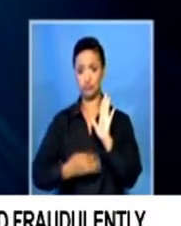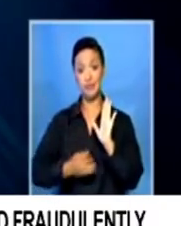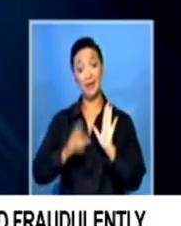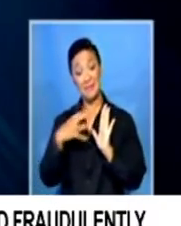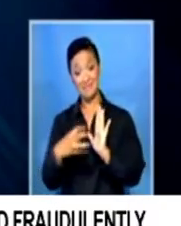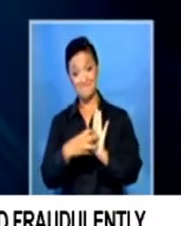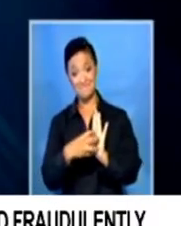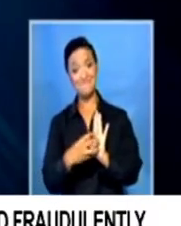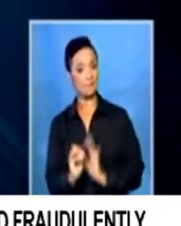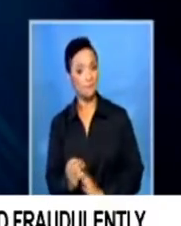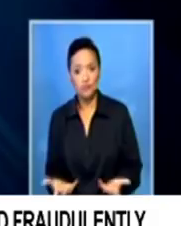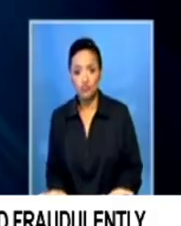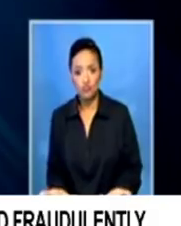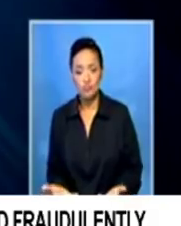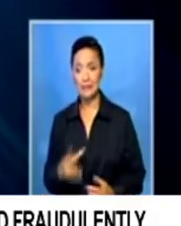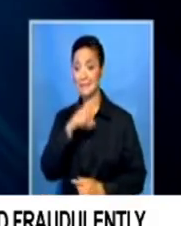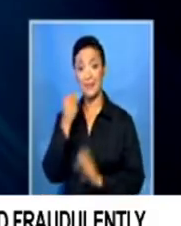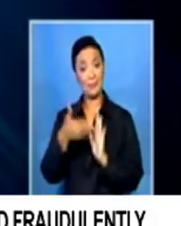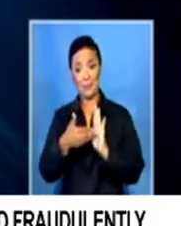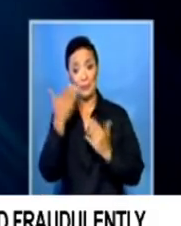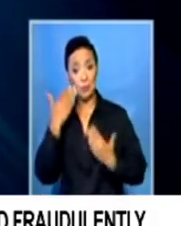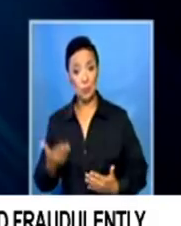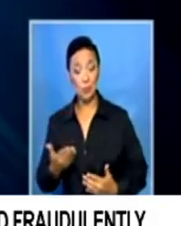the disc. The price tag,